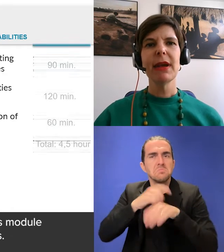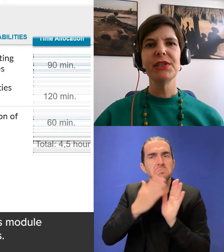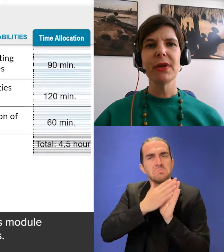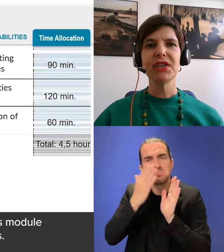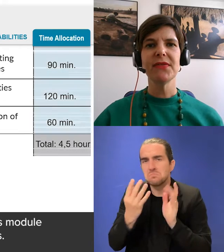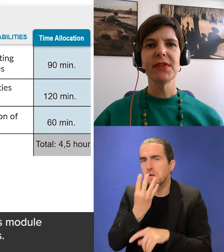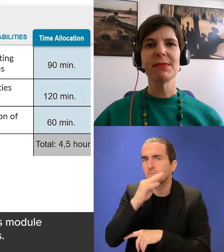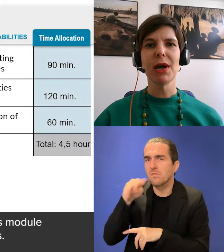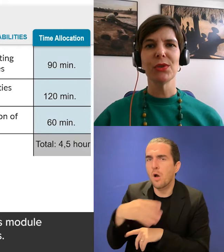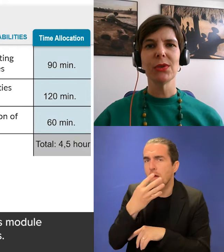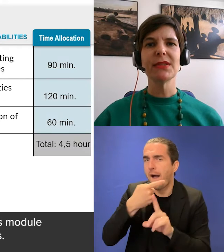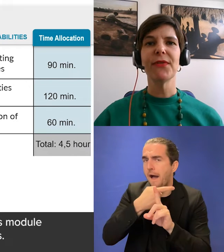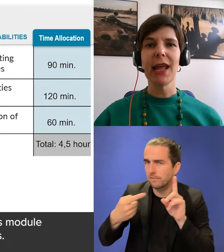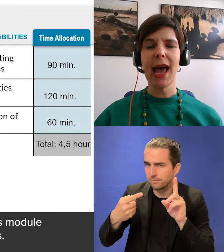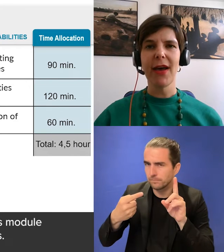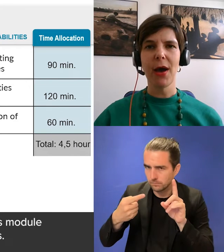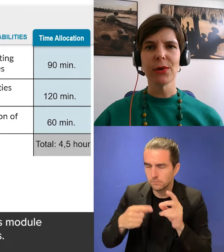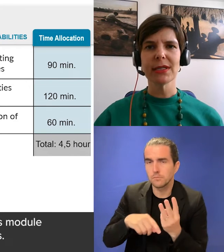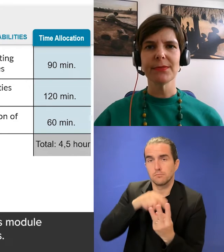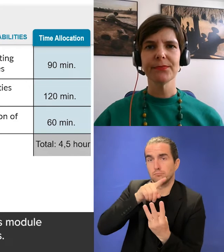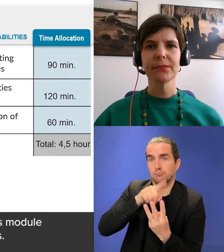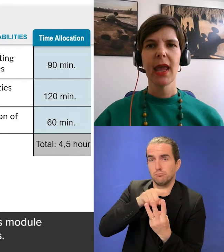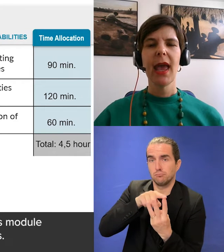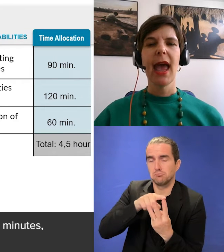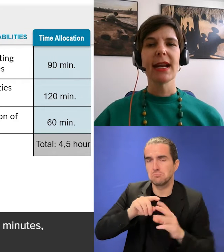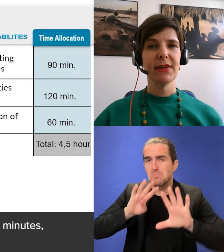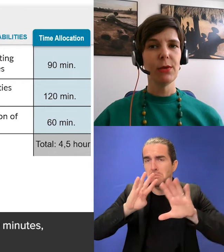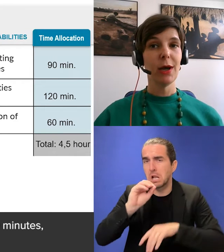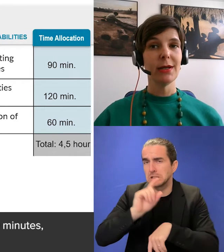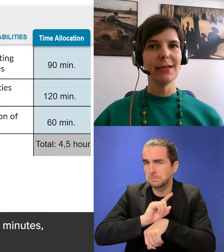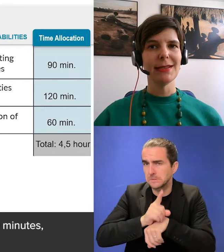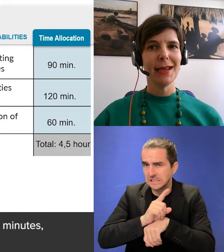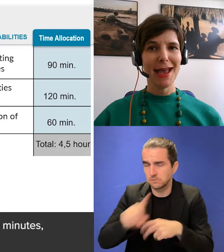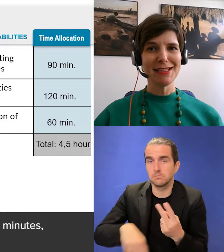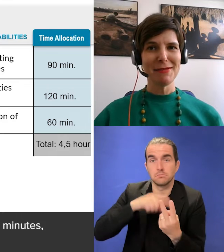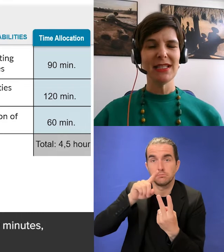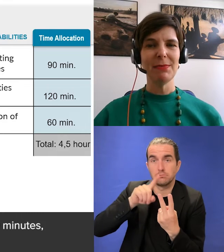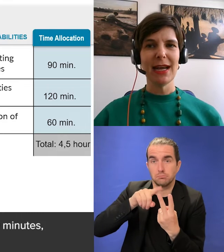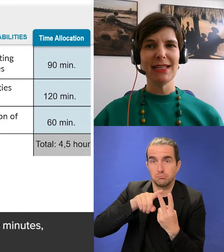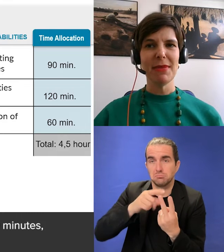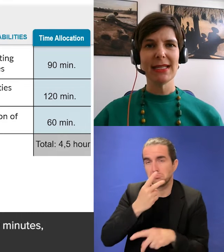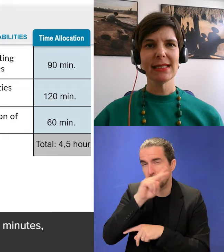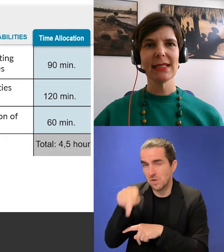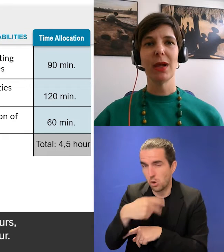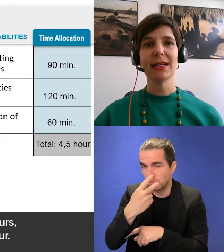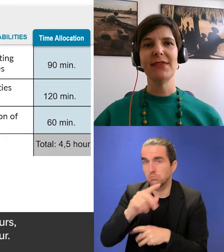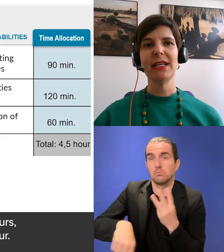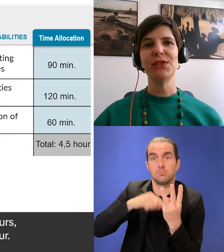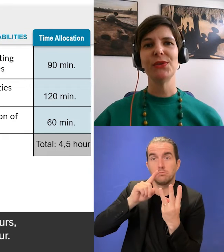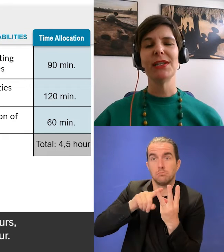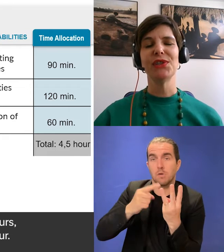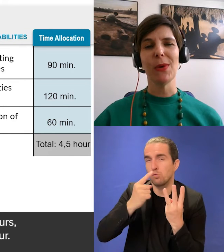The estimated duration for this module is 4.5 hours. Activity 1 is estimated to be 90 minutes,